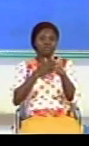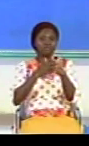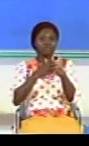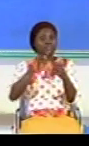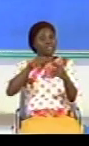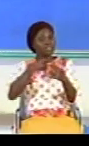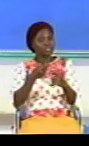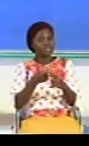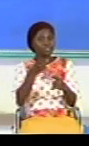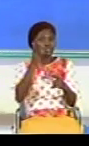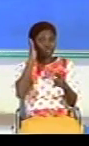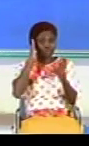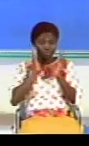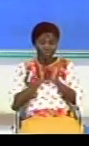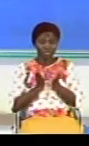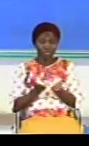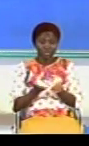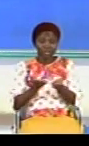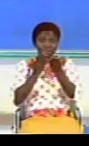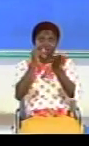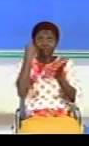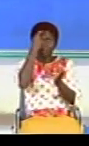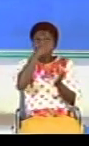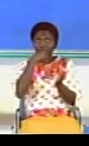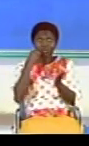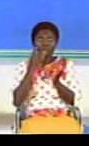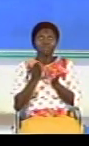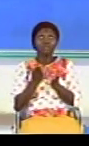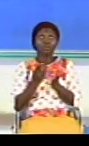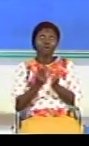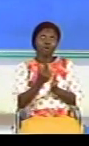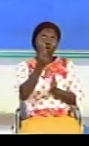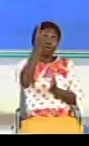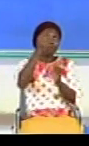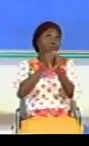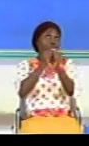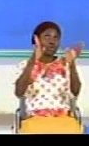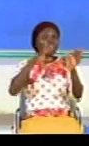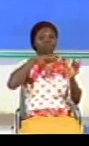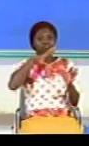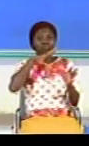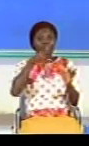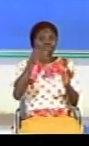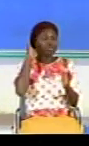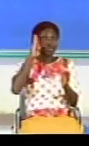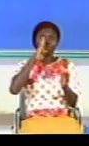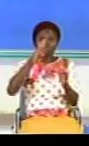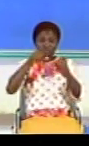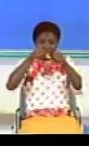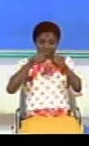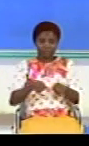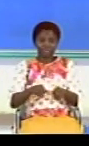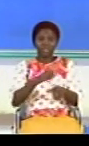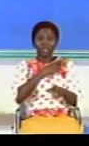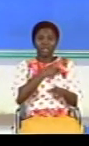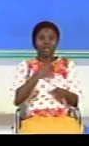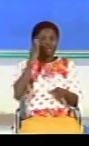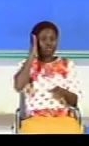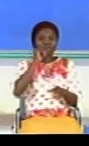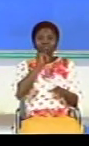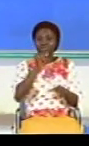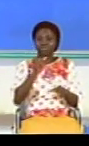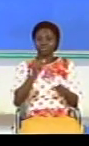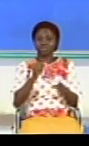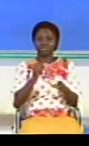spot. Yea, thou shalt be steadfast and shalt not fear. Because thou